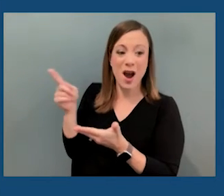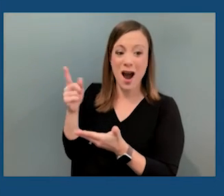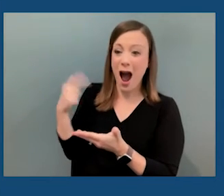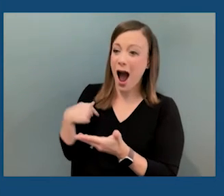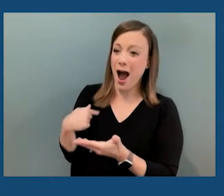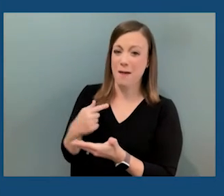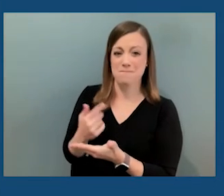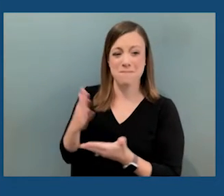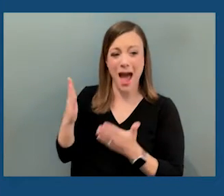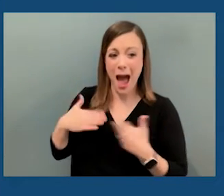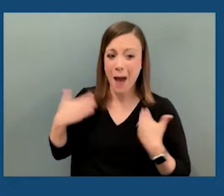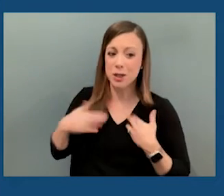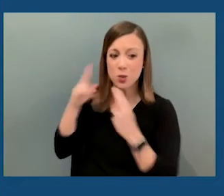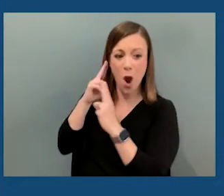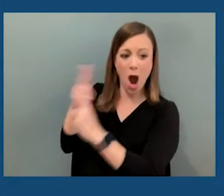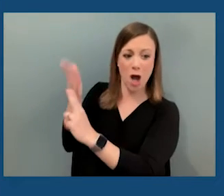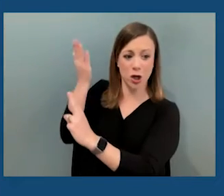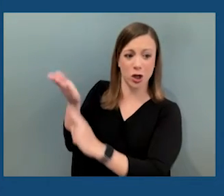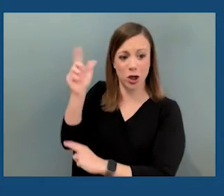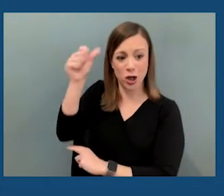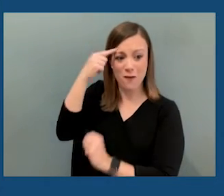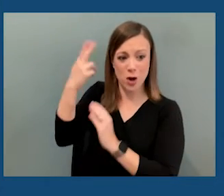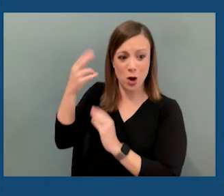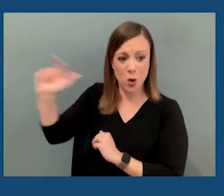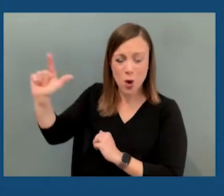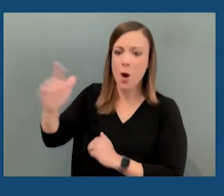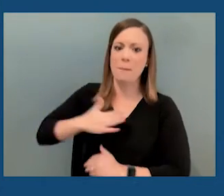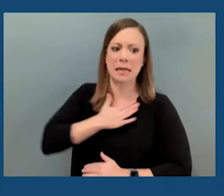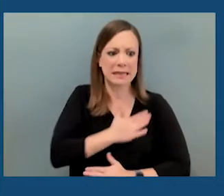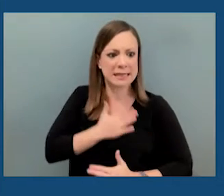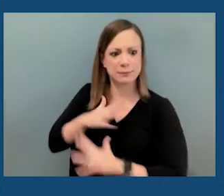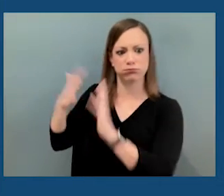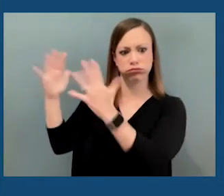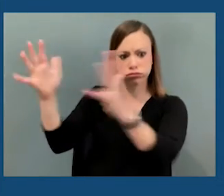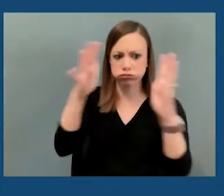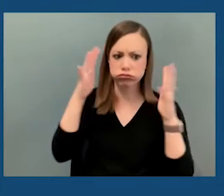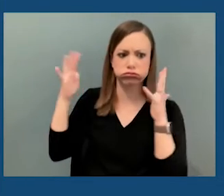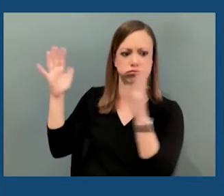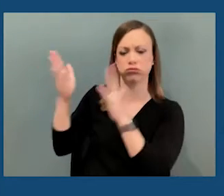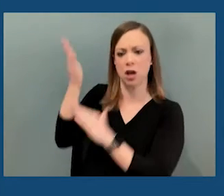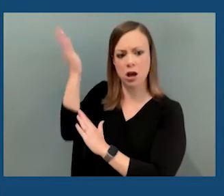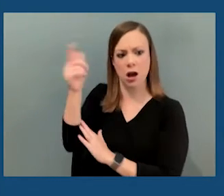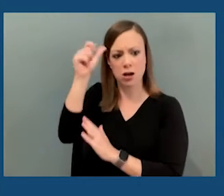certainly due. Ladies and gentlemen, please give a warm ABNY welcome to our governor, Kathy Hochul.